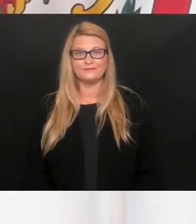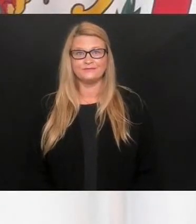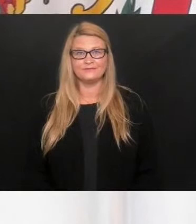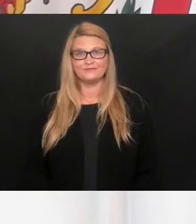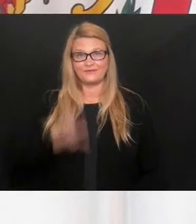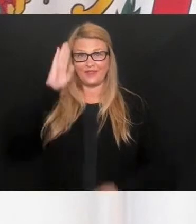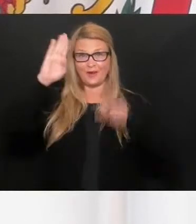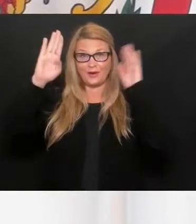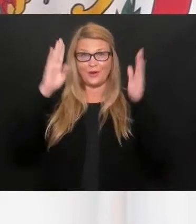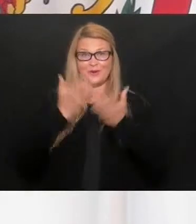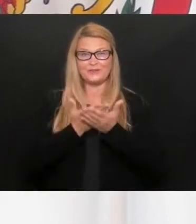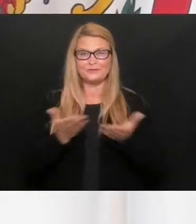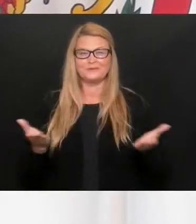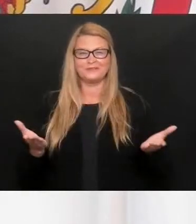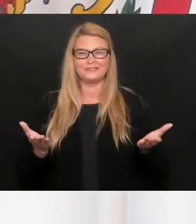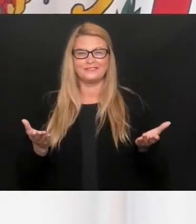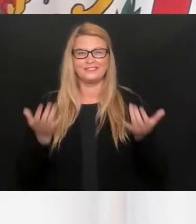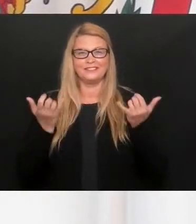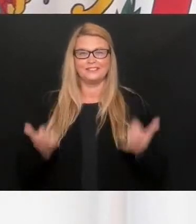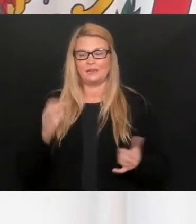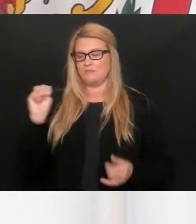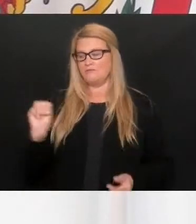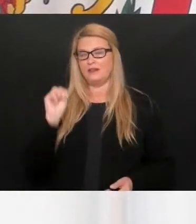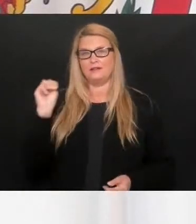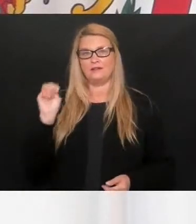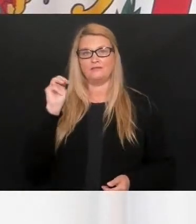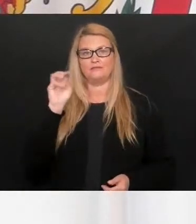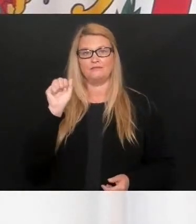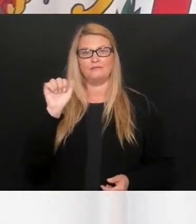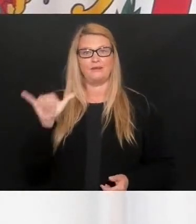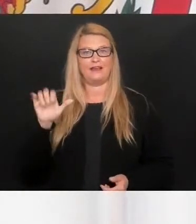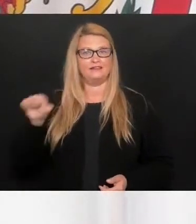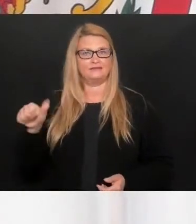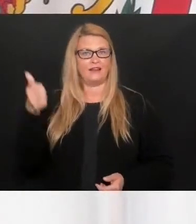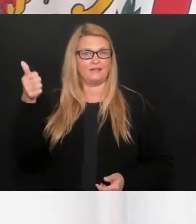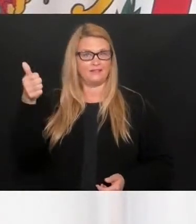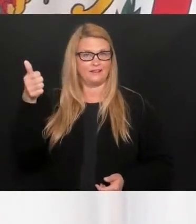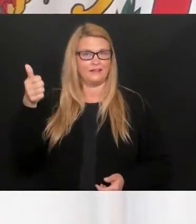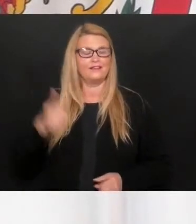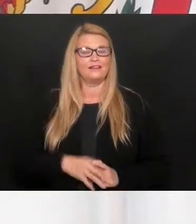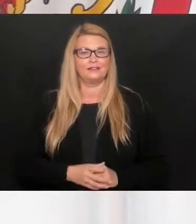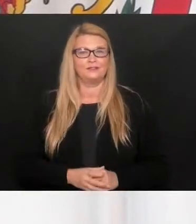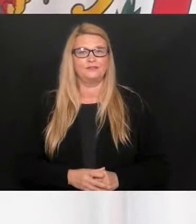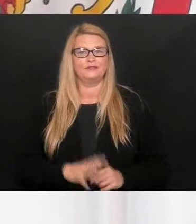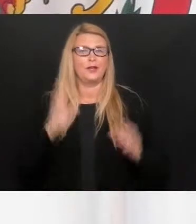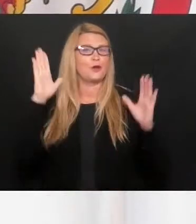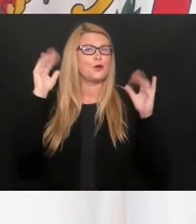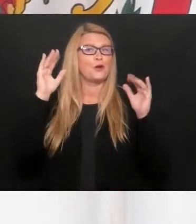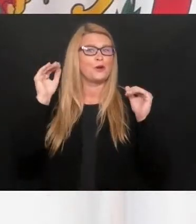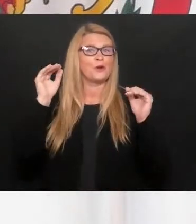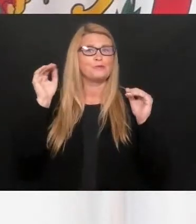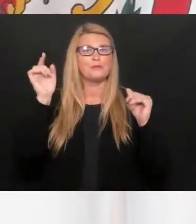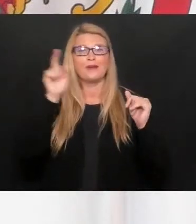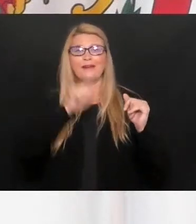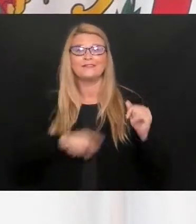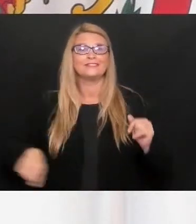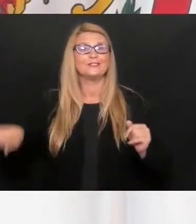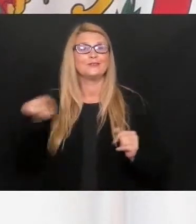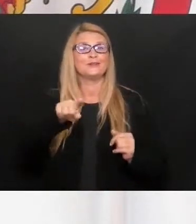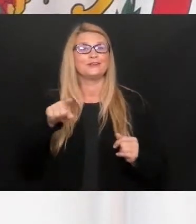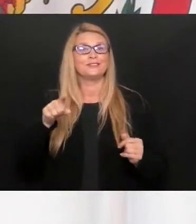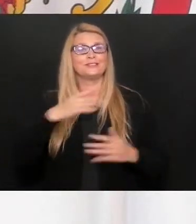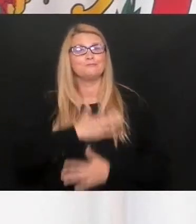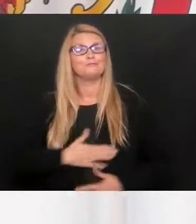Hello, everyone. It's Monday, May the 10th, and I hope everyone had a wonderful